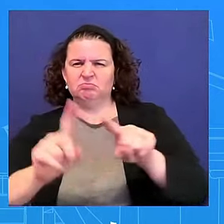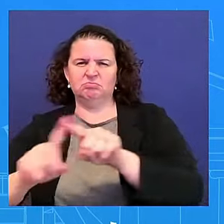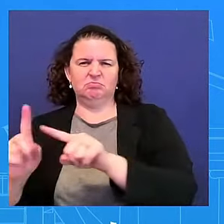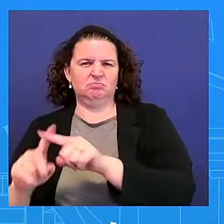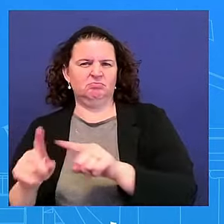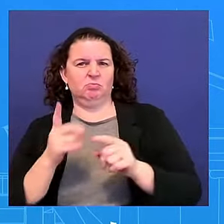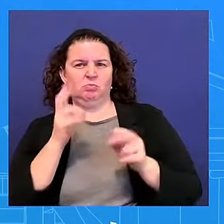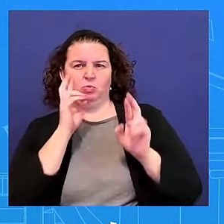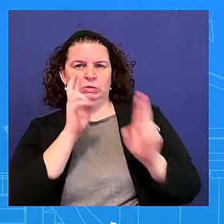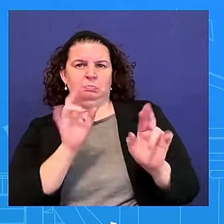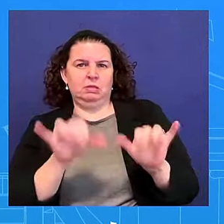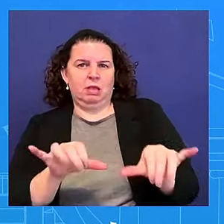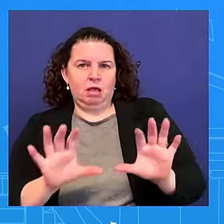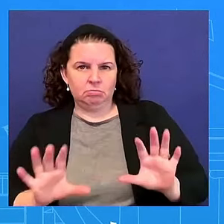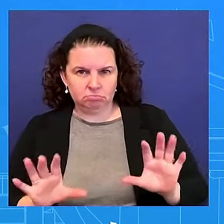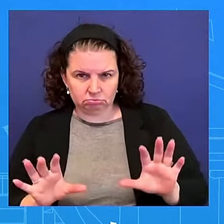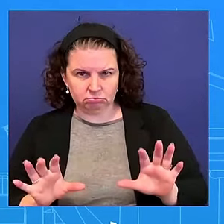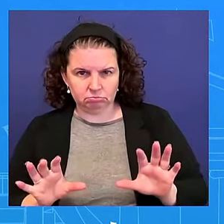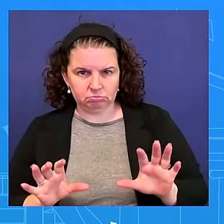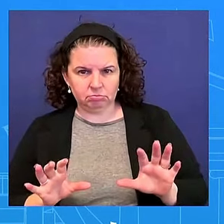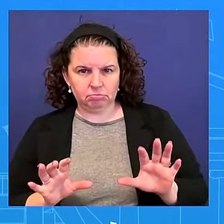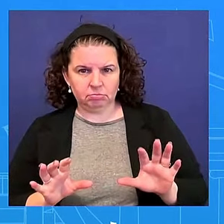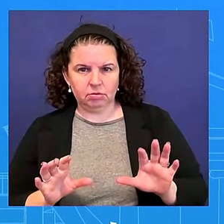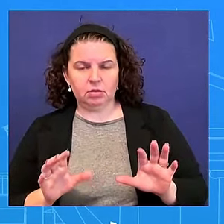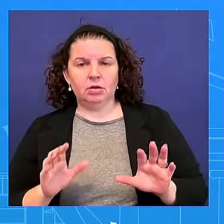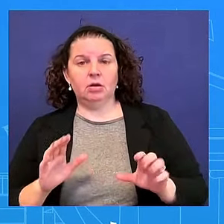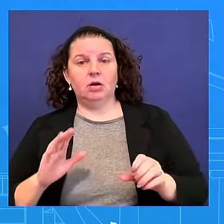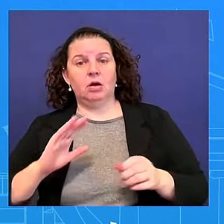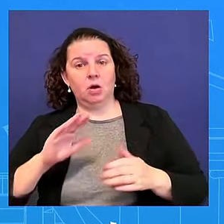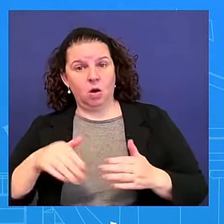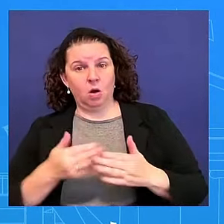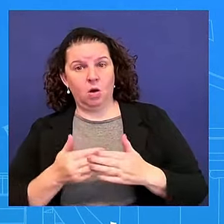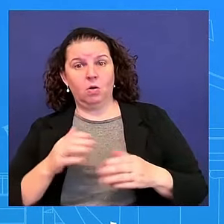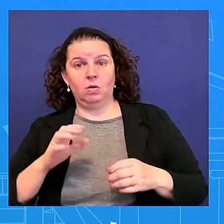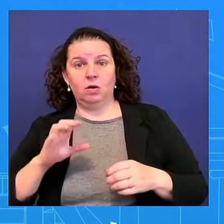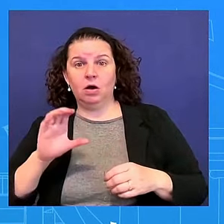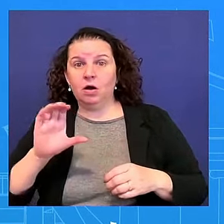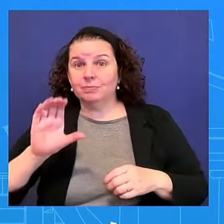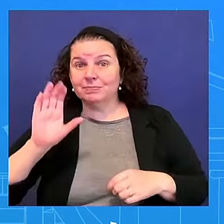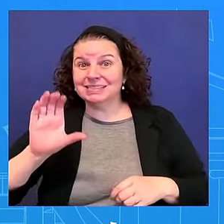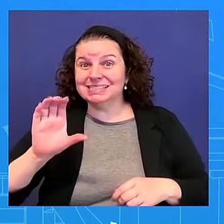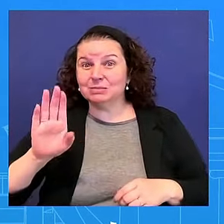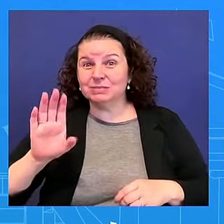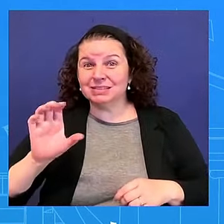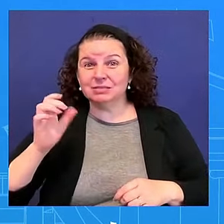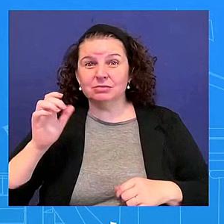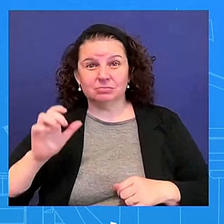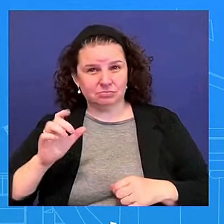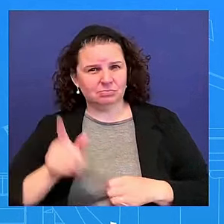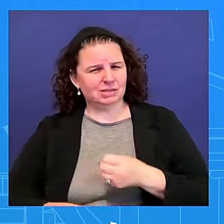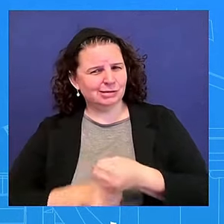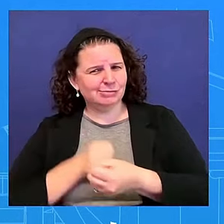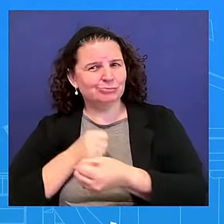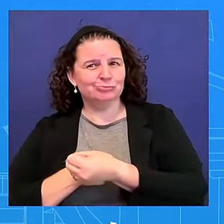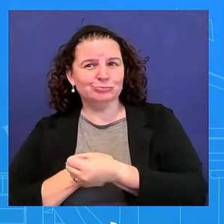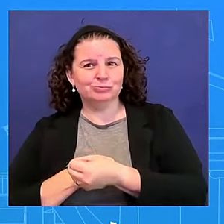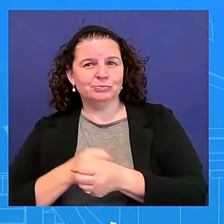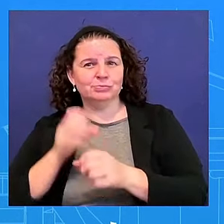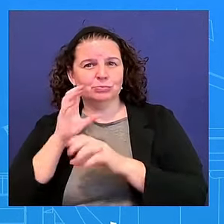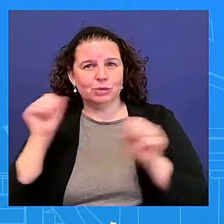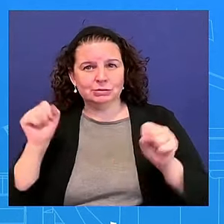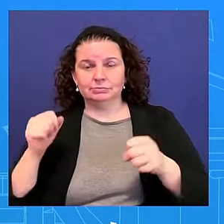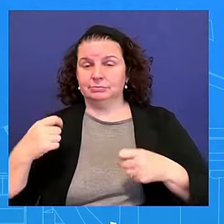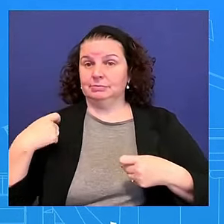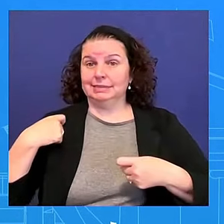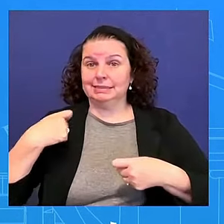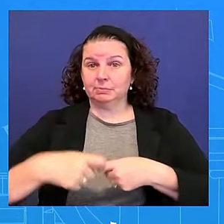Black Caucus. They support the president. The Congressional Hispanic Caucus support the president. Those are pretty